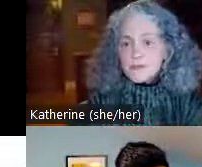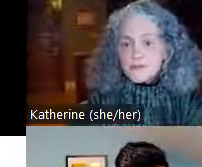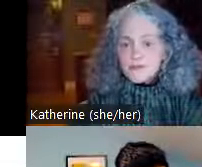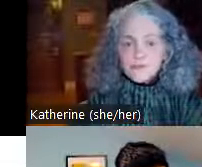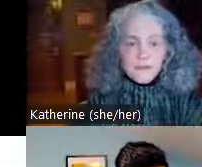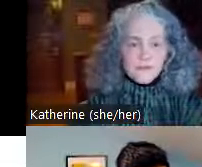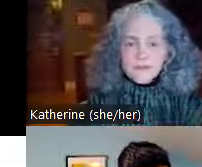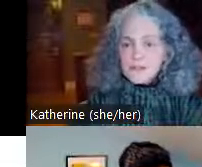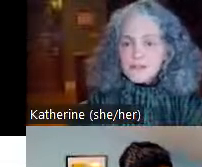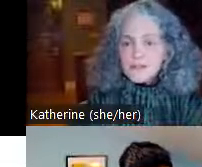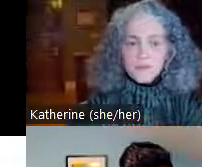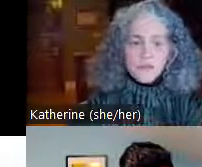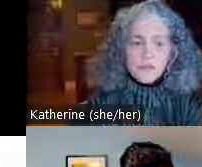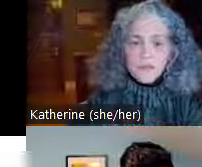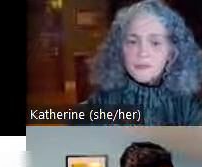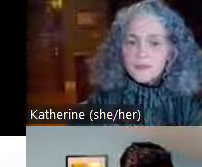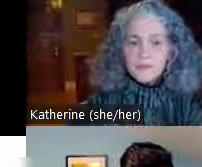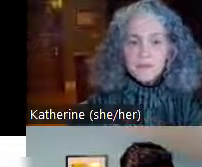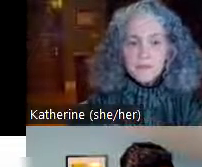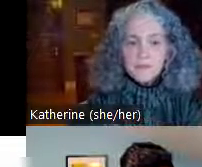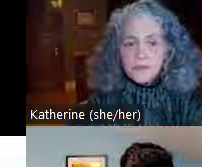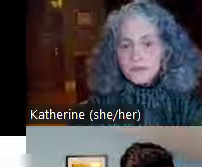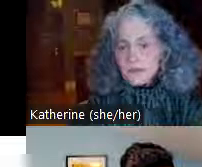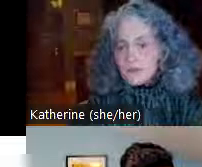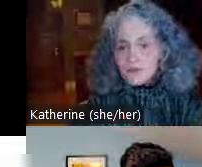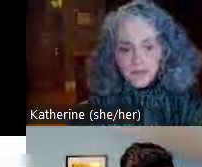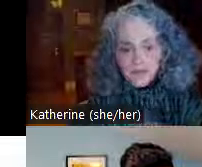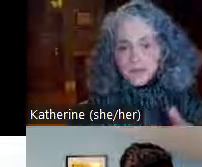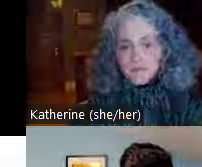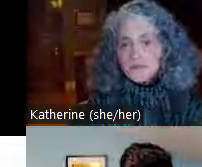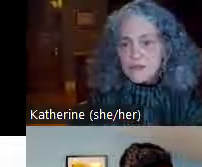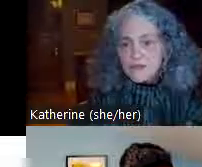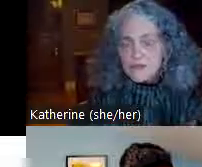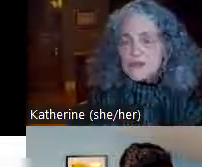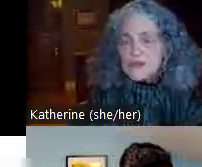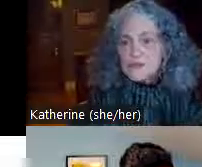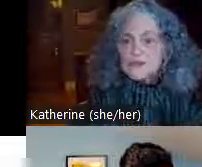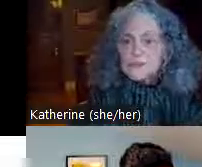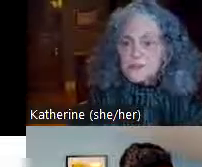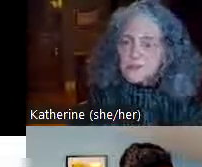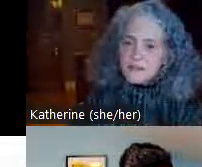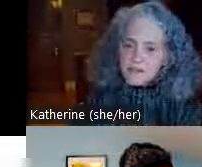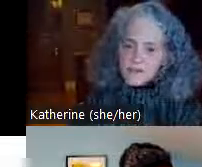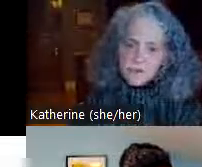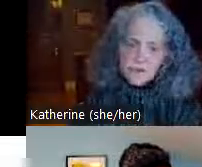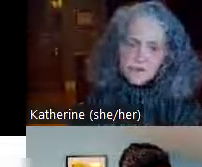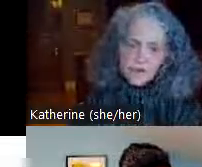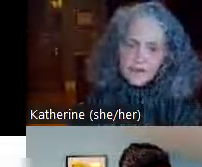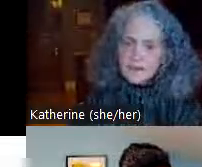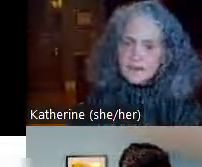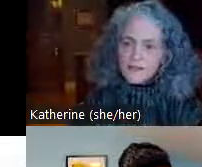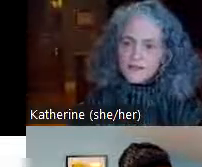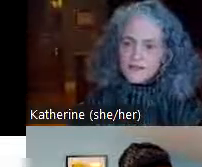I suppose if that first sentence is objectionable to enough people, we could just stick with some version of the second sentence. But I think that two